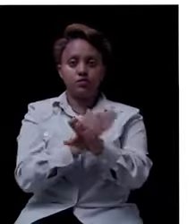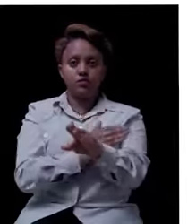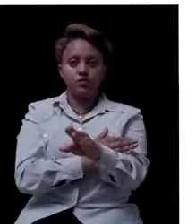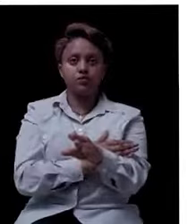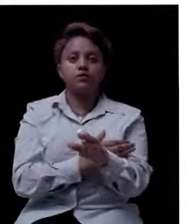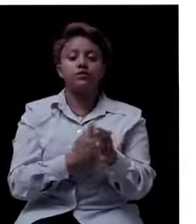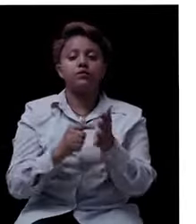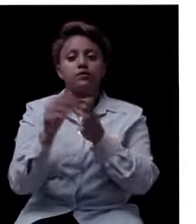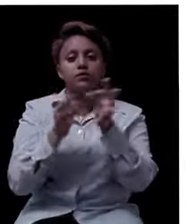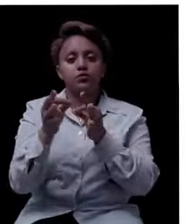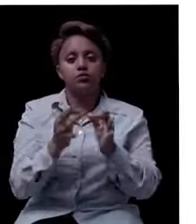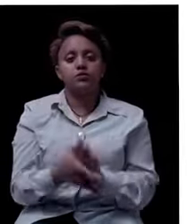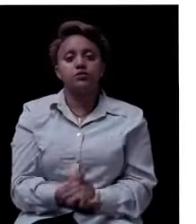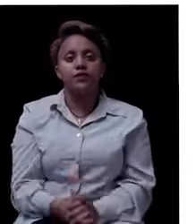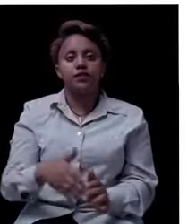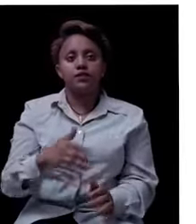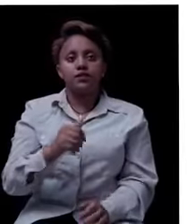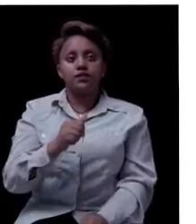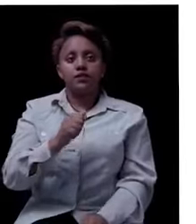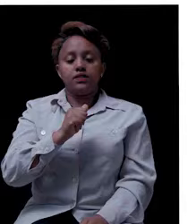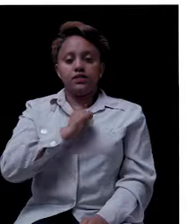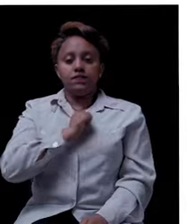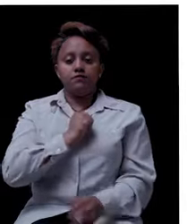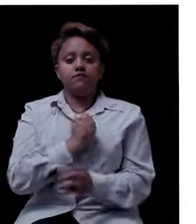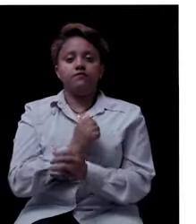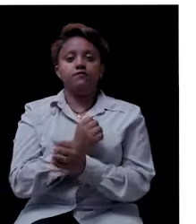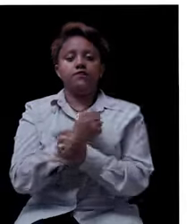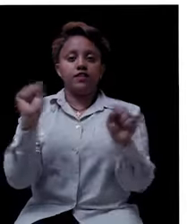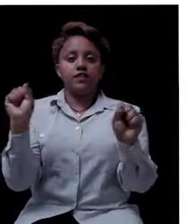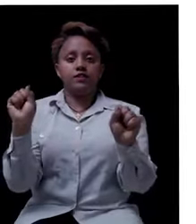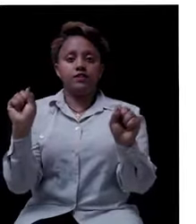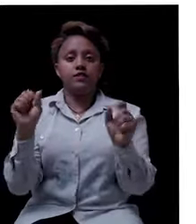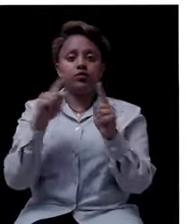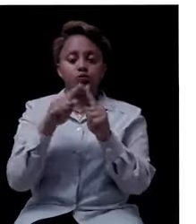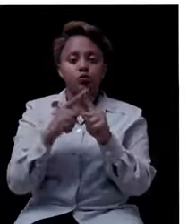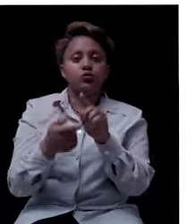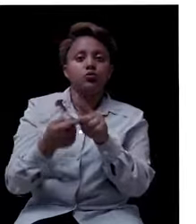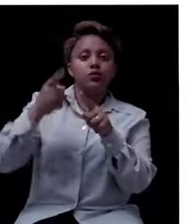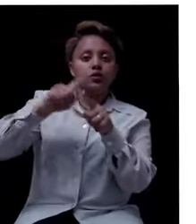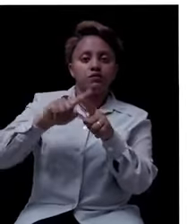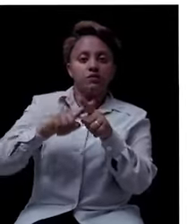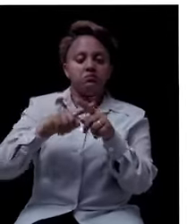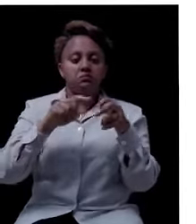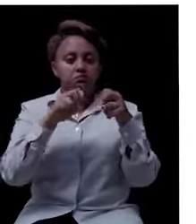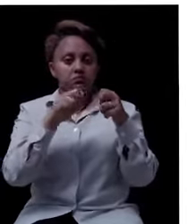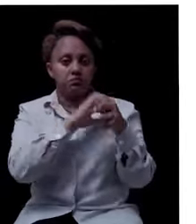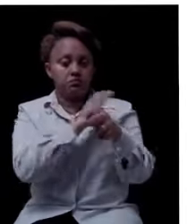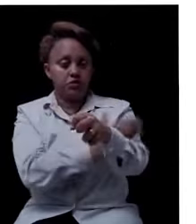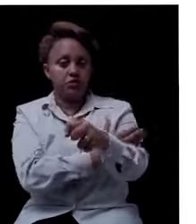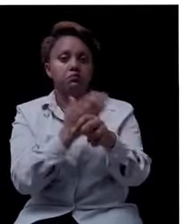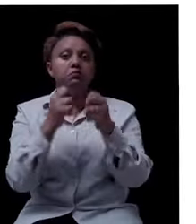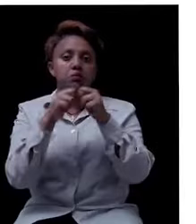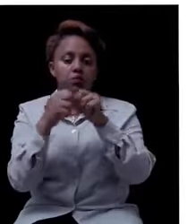Self-optimizing. The system should be able to detect suboptimal behaviors and optimize itself to improve its